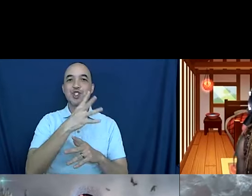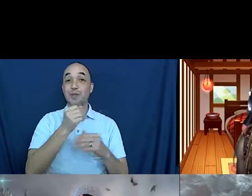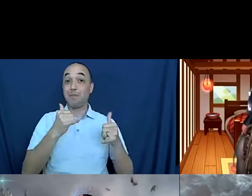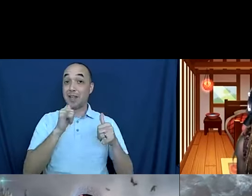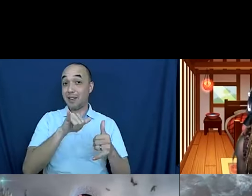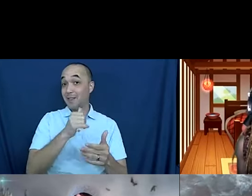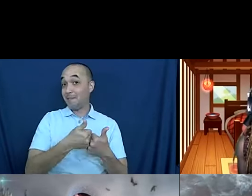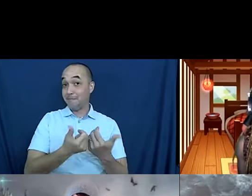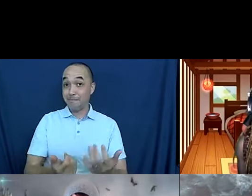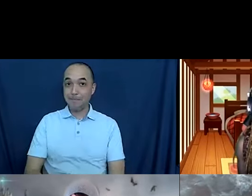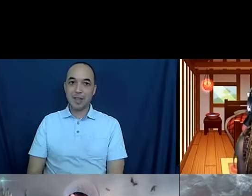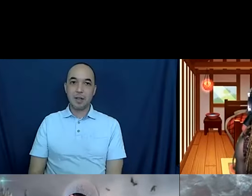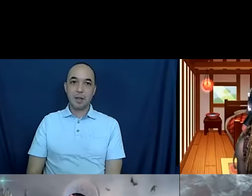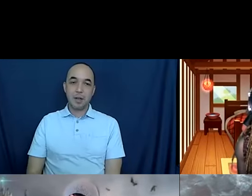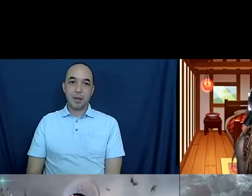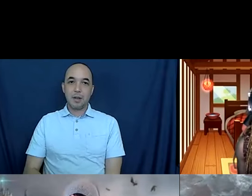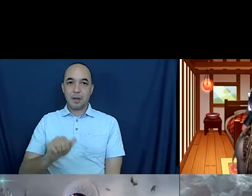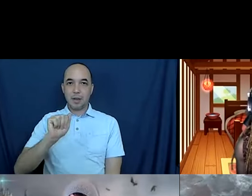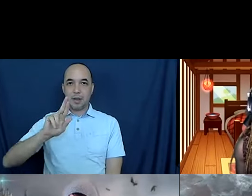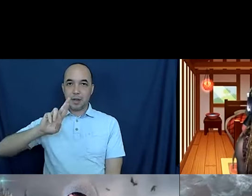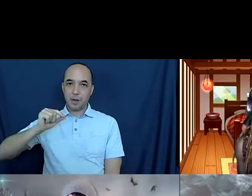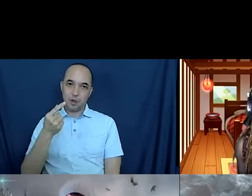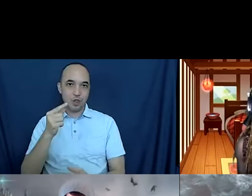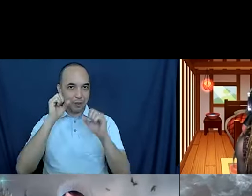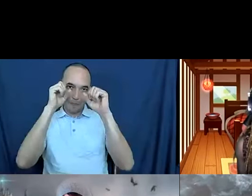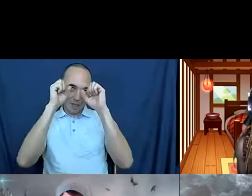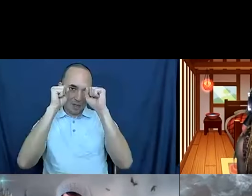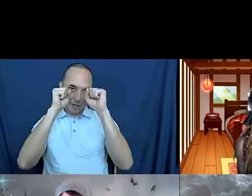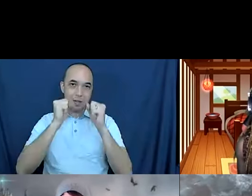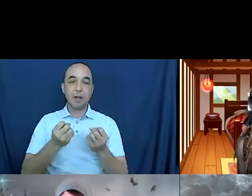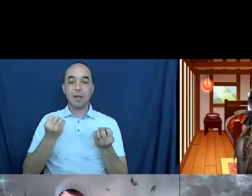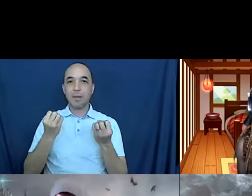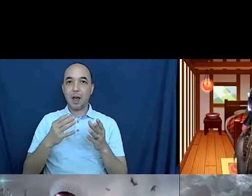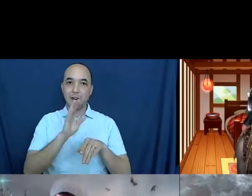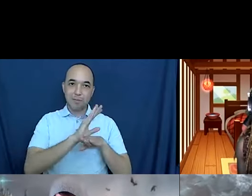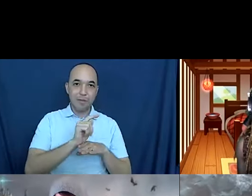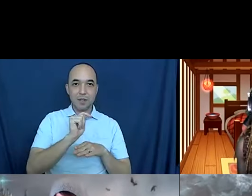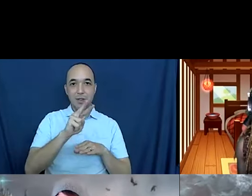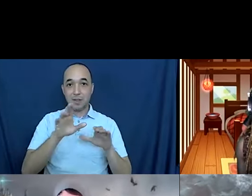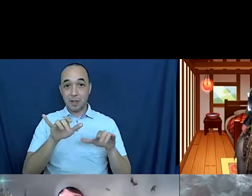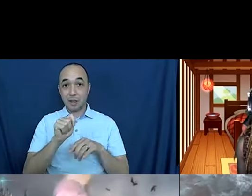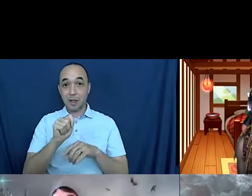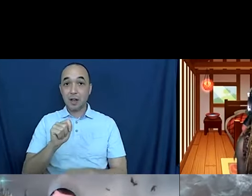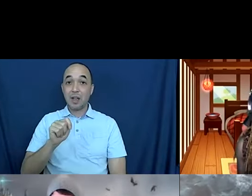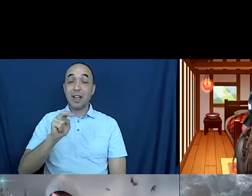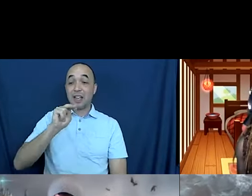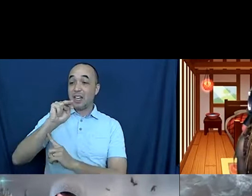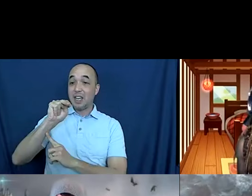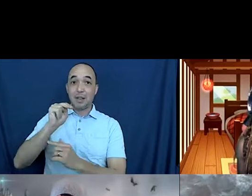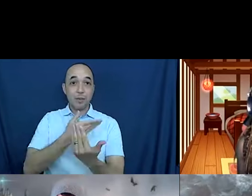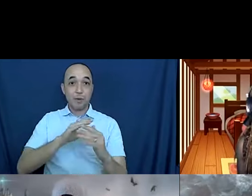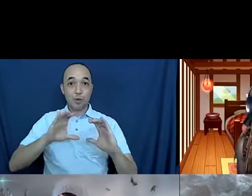awesome. Cool. Yeah, ARG is amazing. I mean, there's a lot of movies and TV have done it. Nine Inch Nails actually did a whole